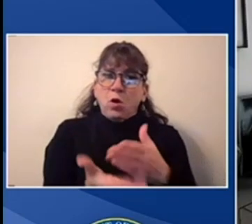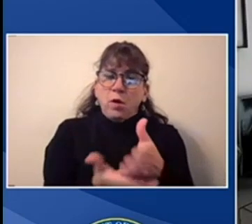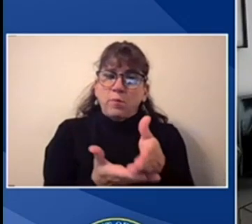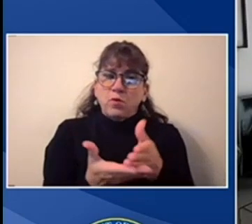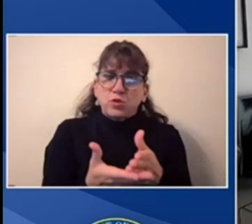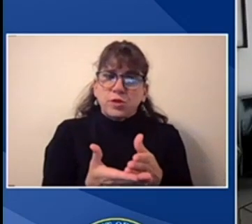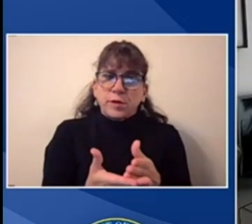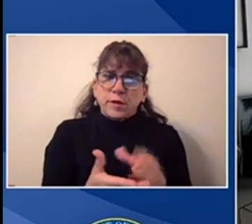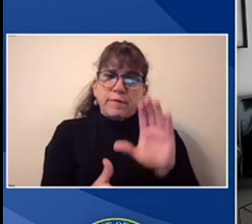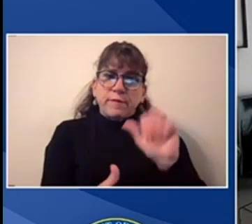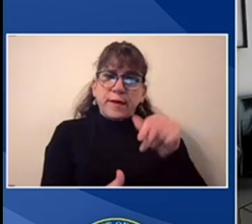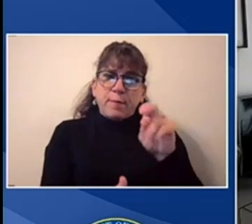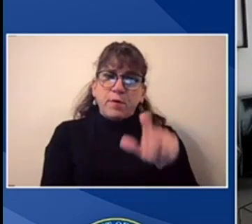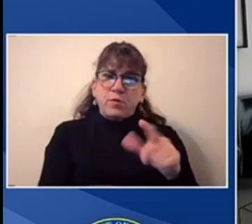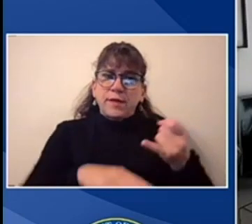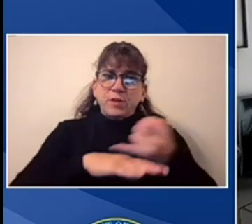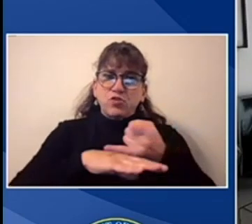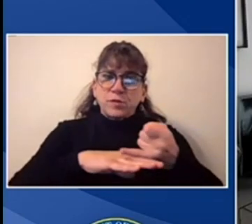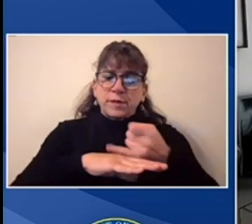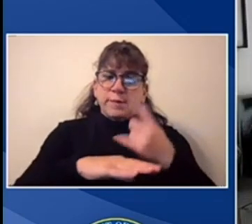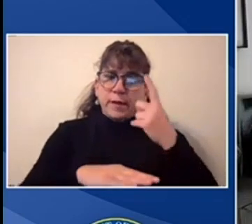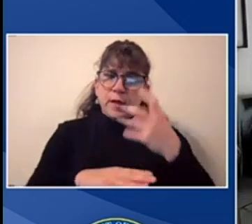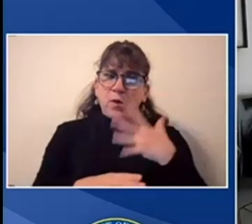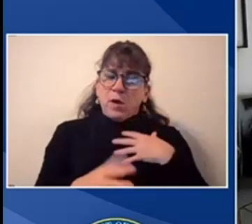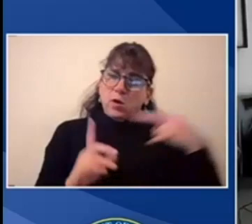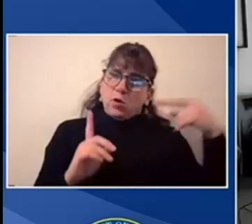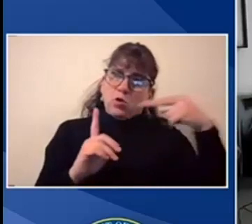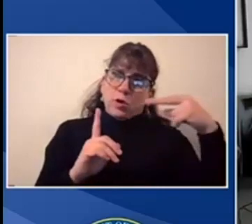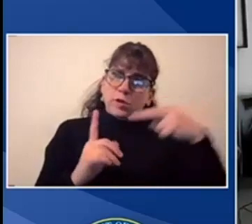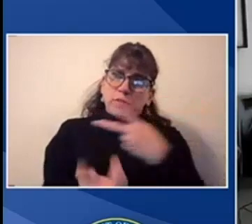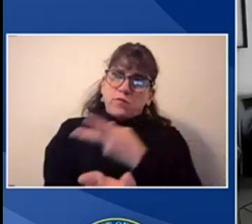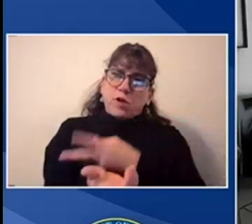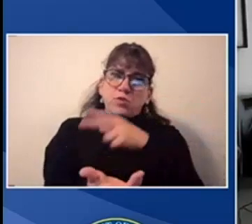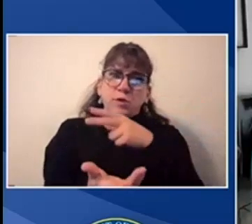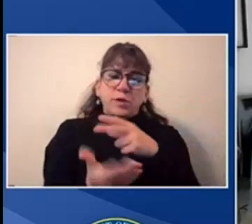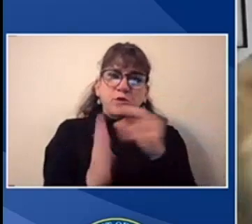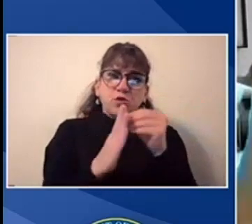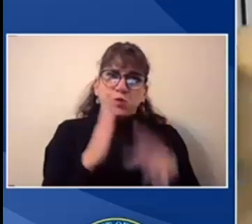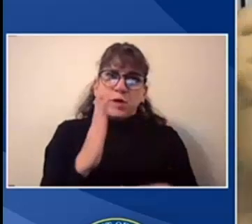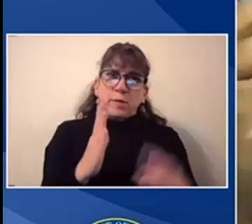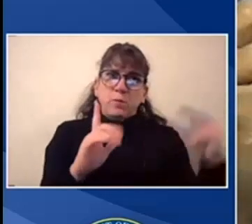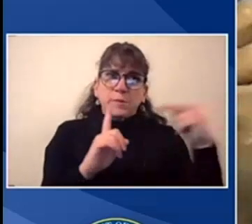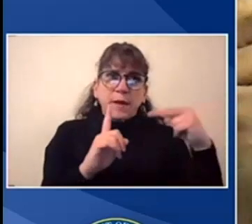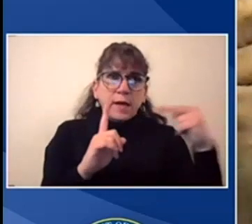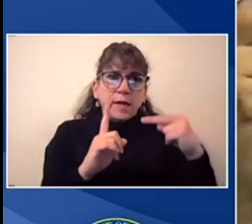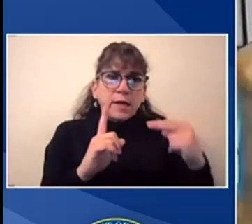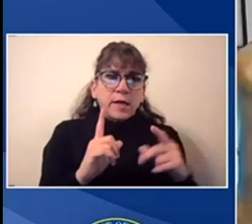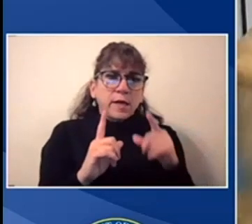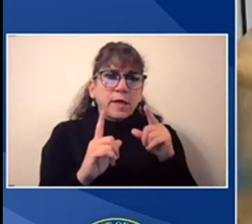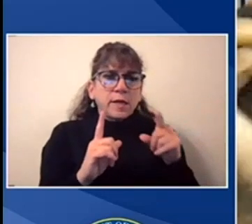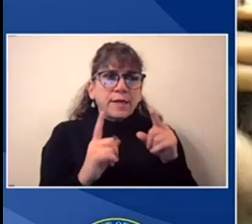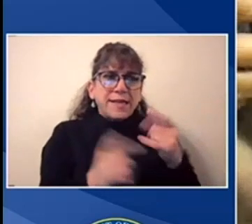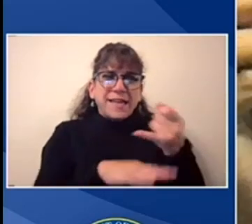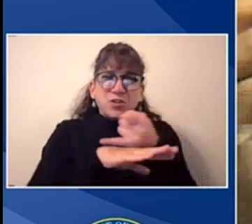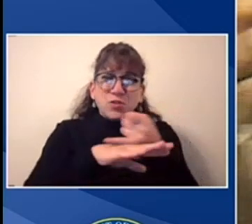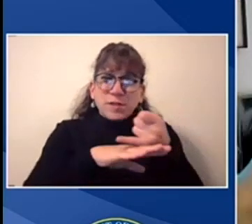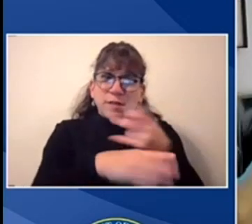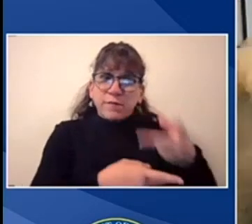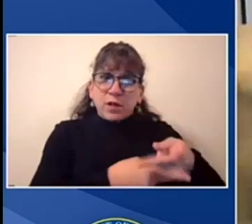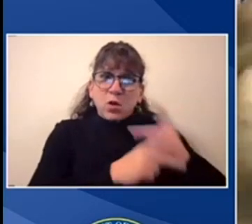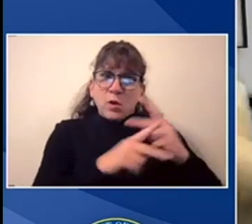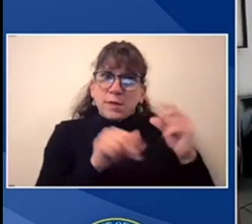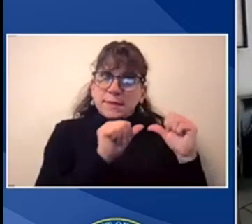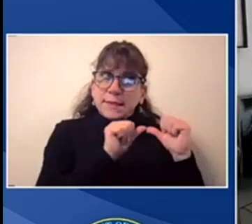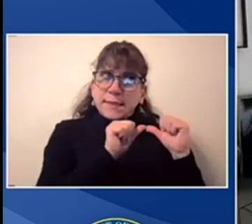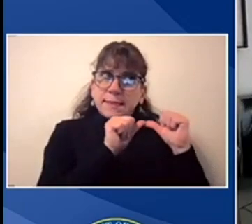capital interest entail, because I want to look at this from a graduate student perspective, where their interest, the interest of their loan is